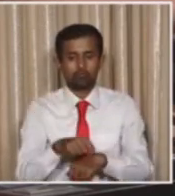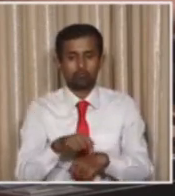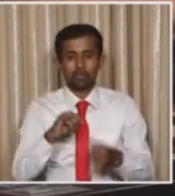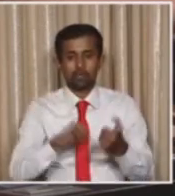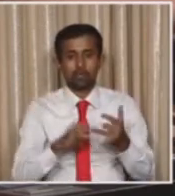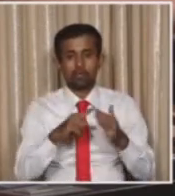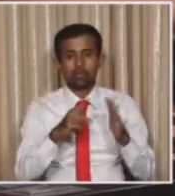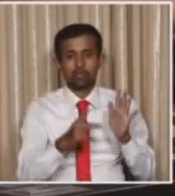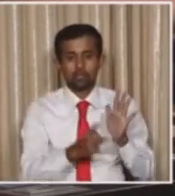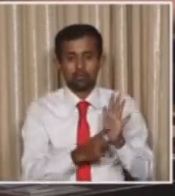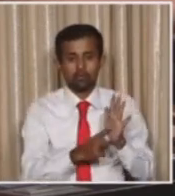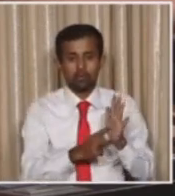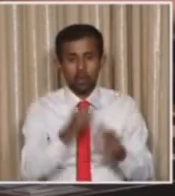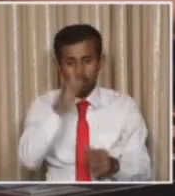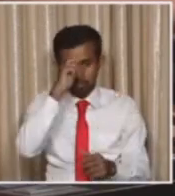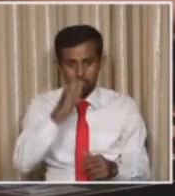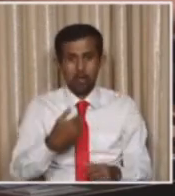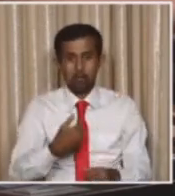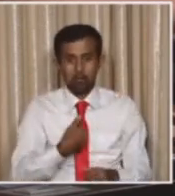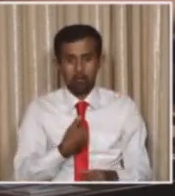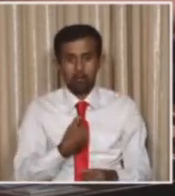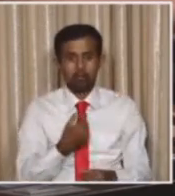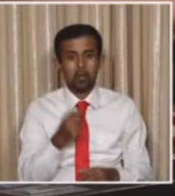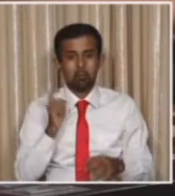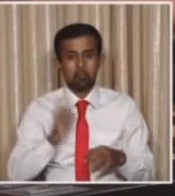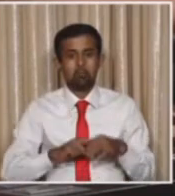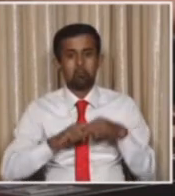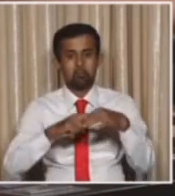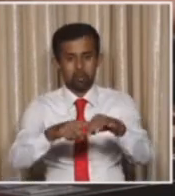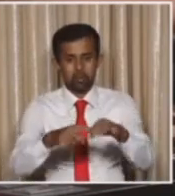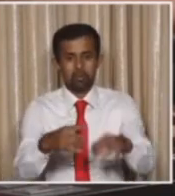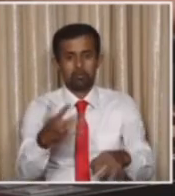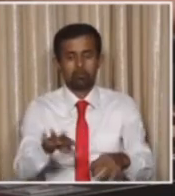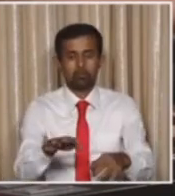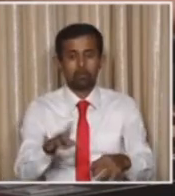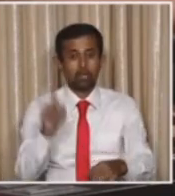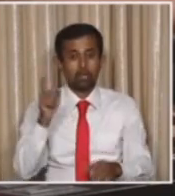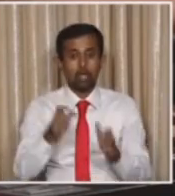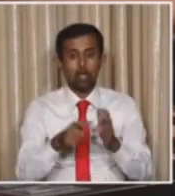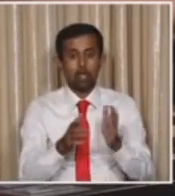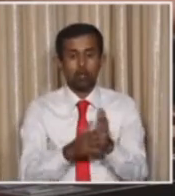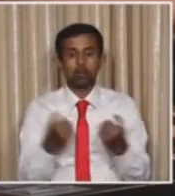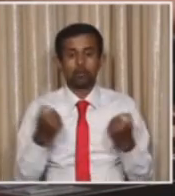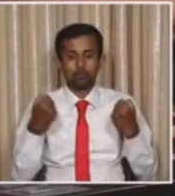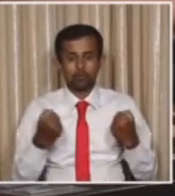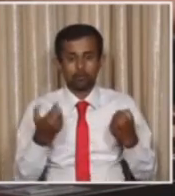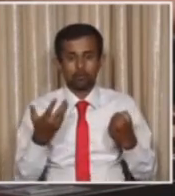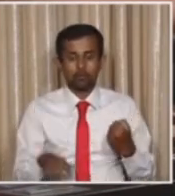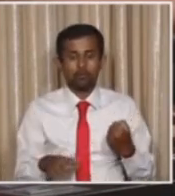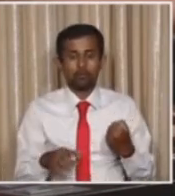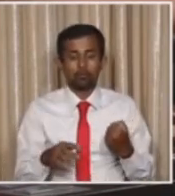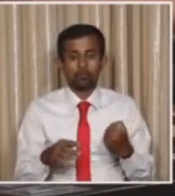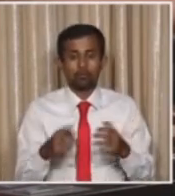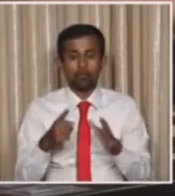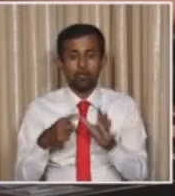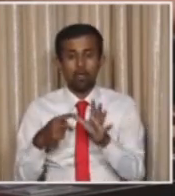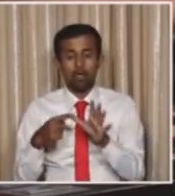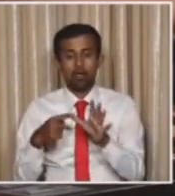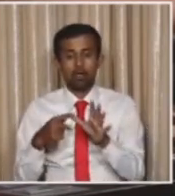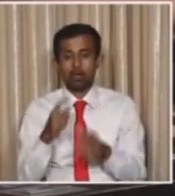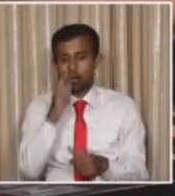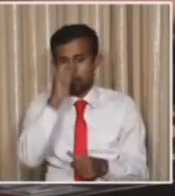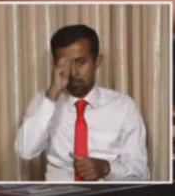it up. At that time, the chairman of the committee was the Honorable Angajan Ramanathan. He was in